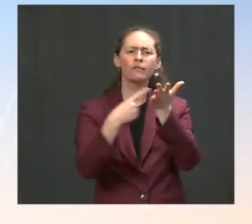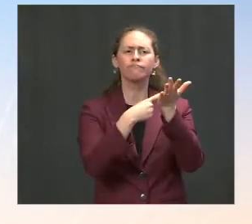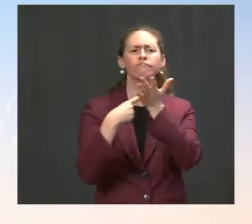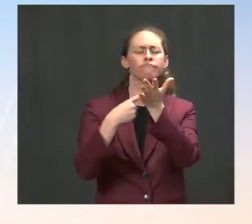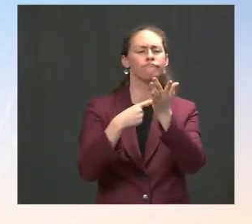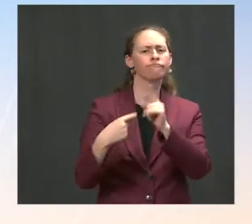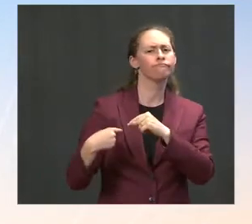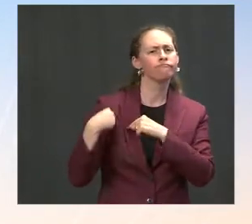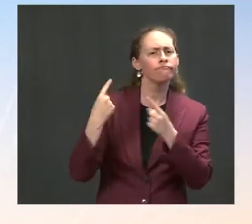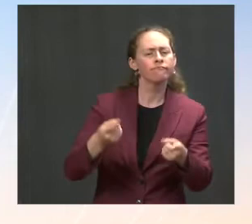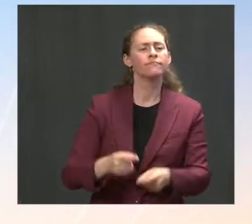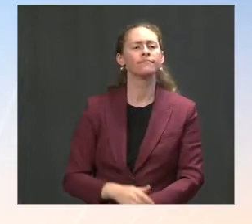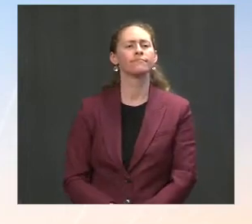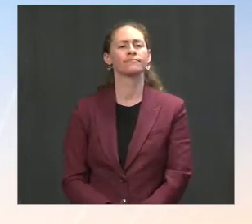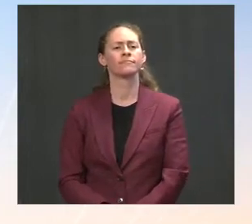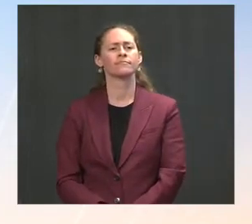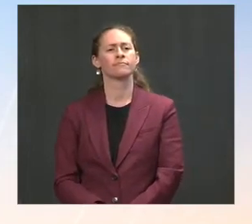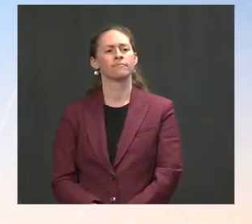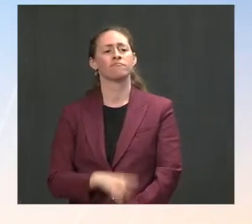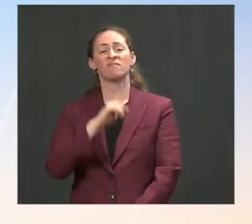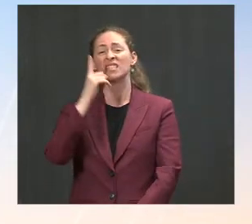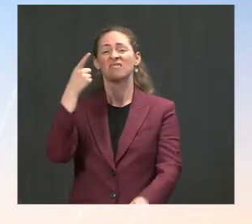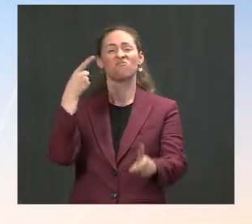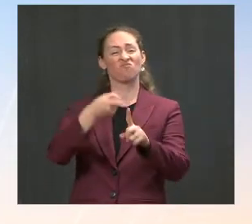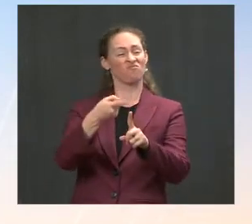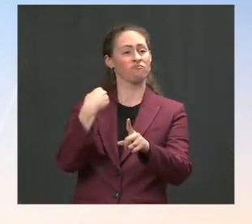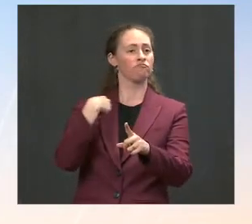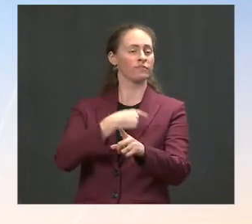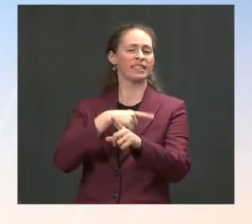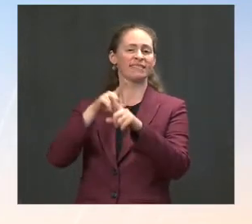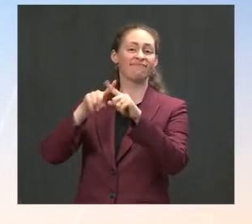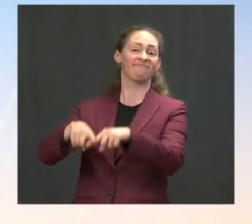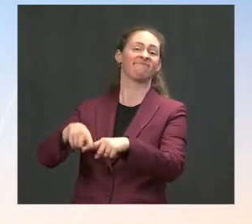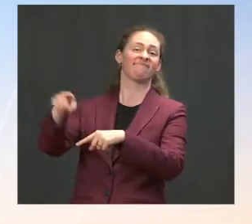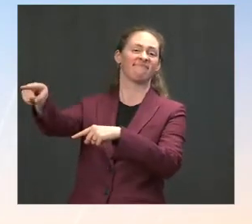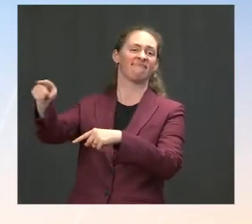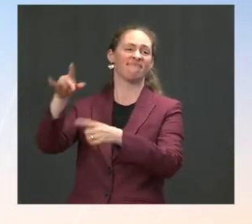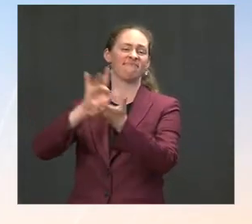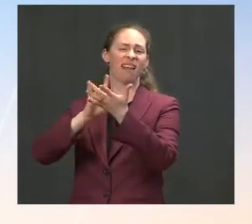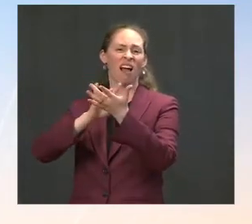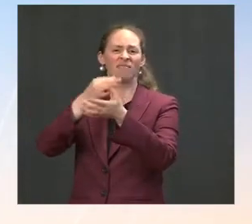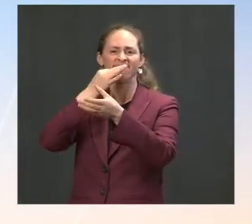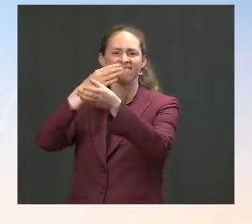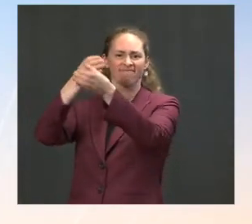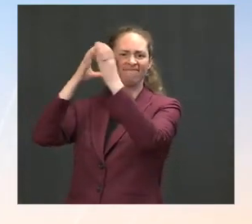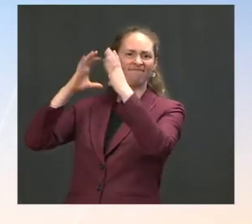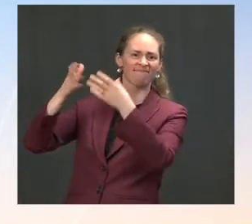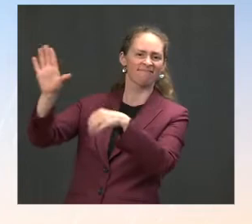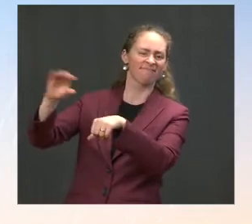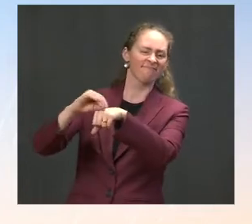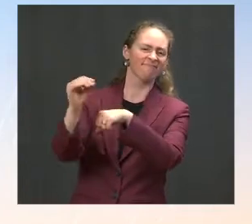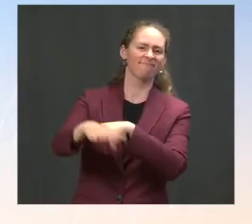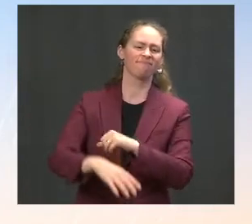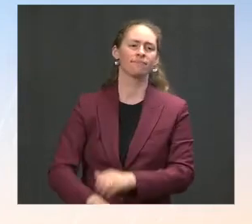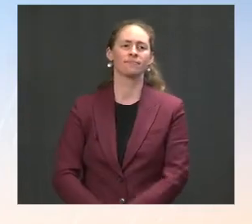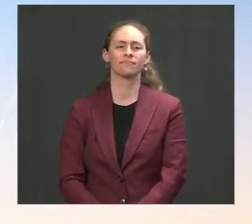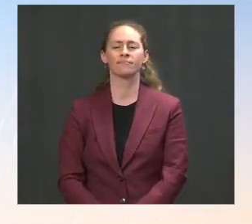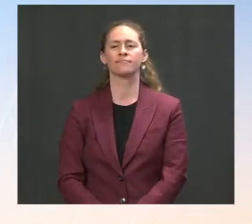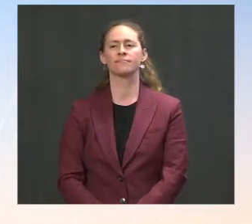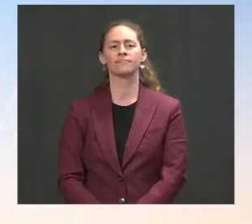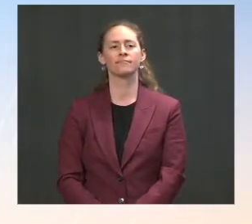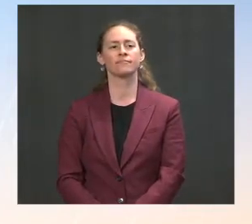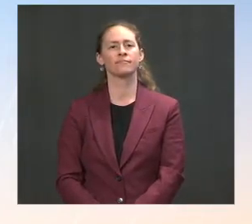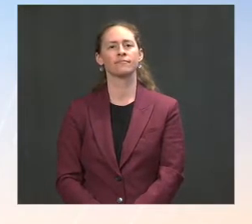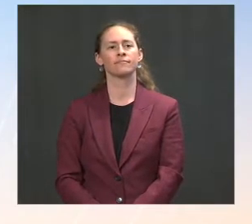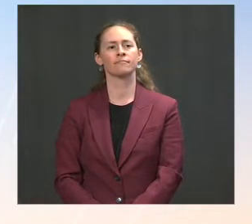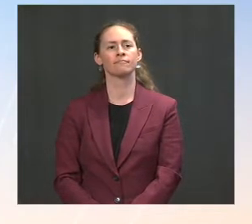on public health and medical advice on when we're going to determine changes to be made. The president continued engaging with Chancellor Merkel on the subject. I know